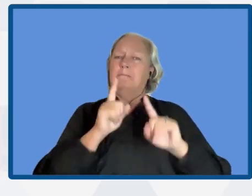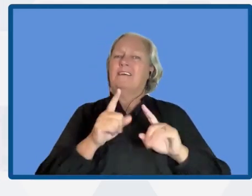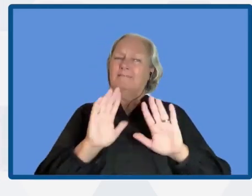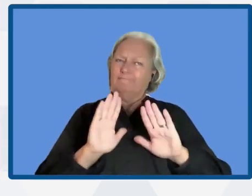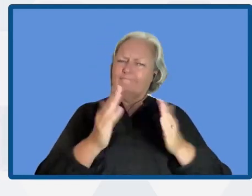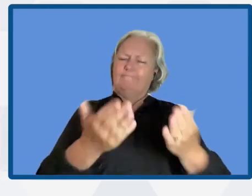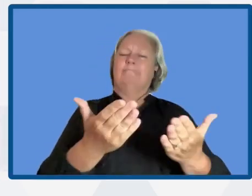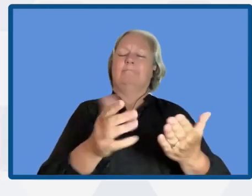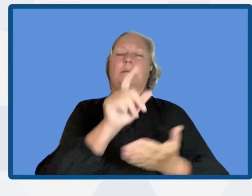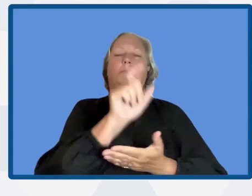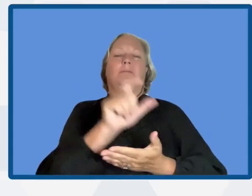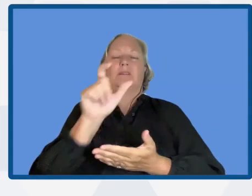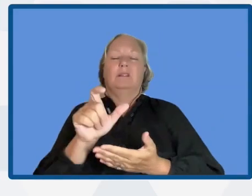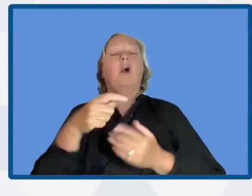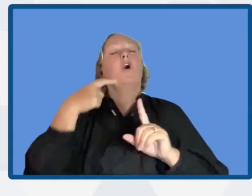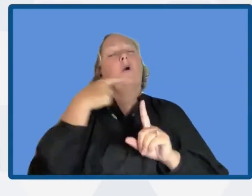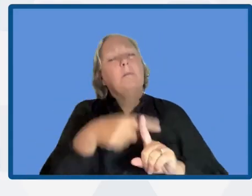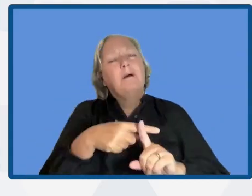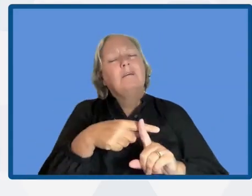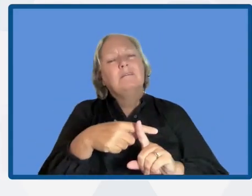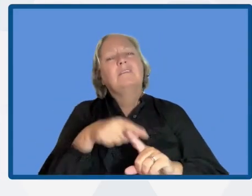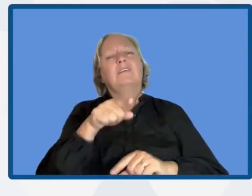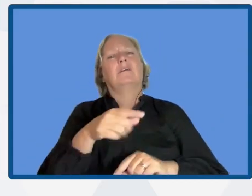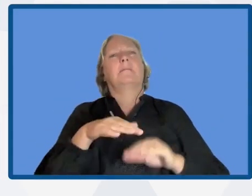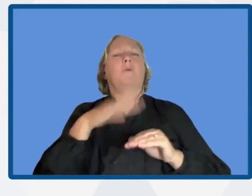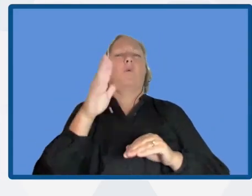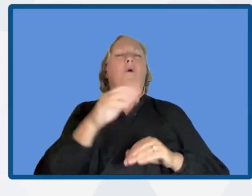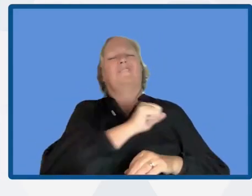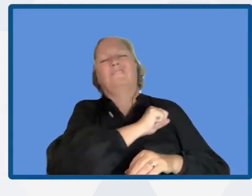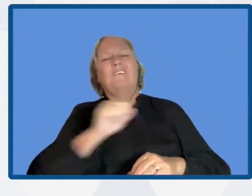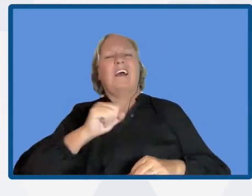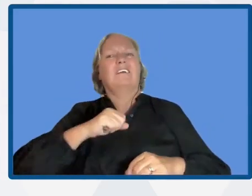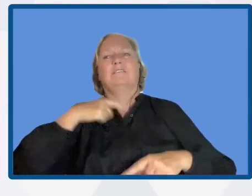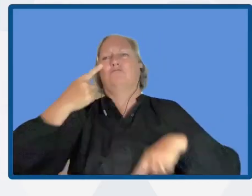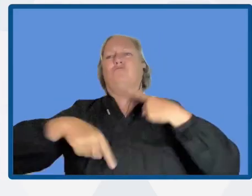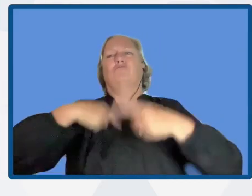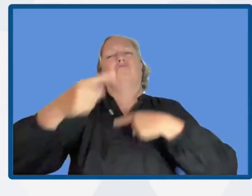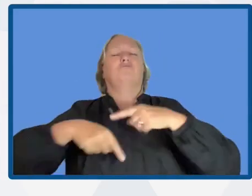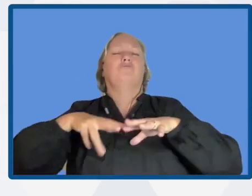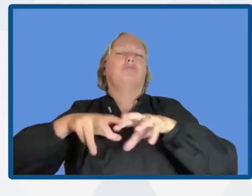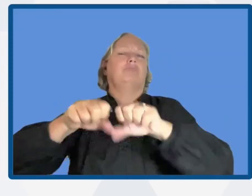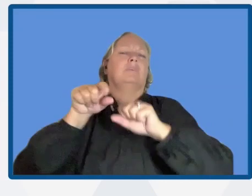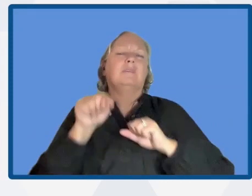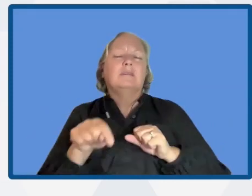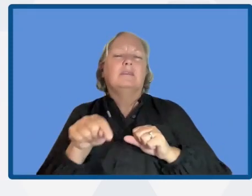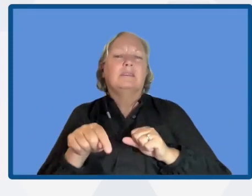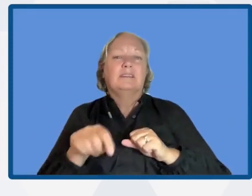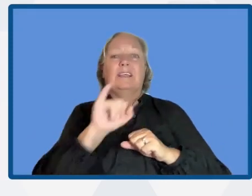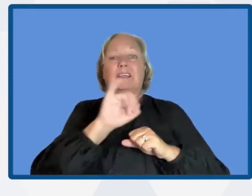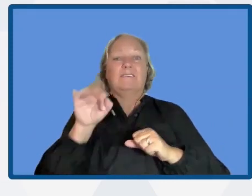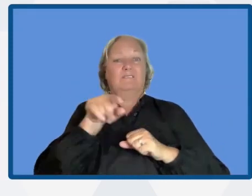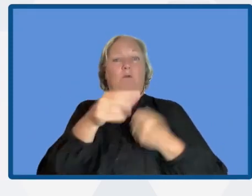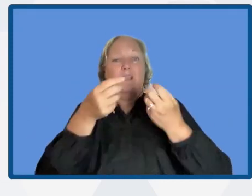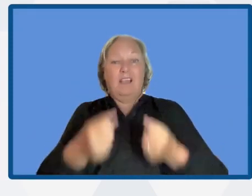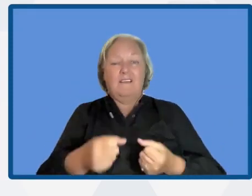addition, this also enables a faster recovery. If anticipatory action is created, then the